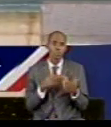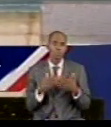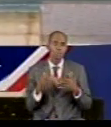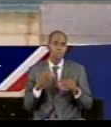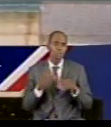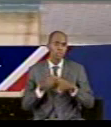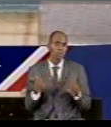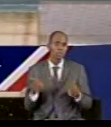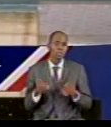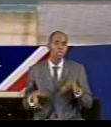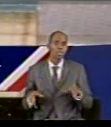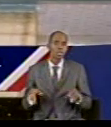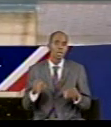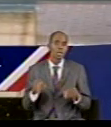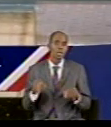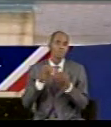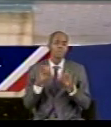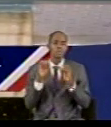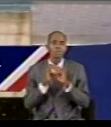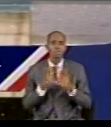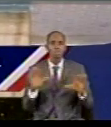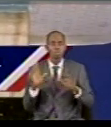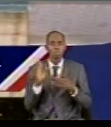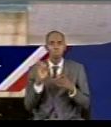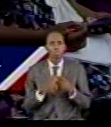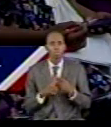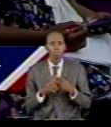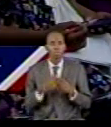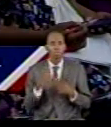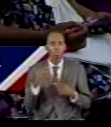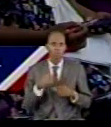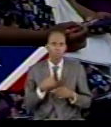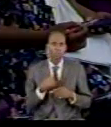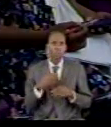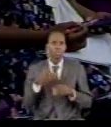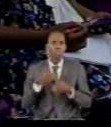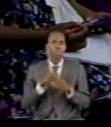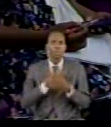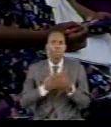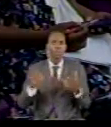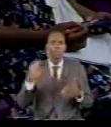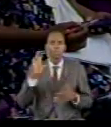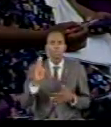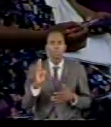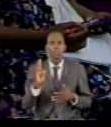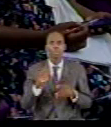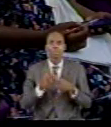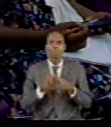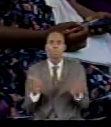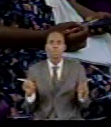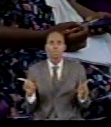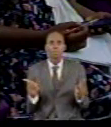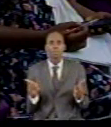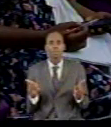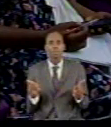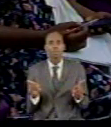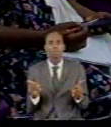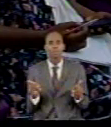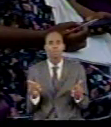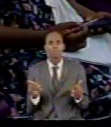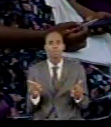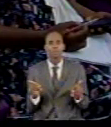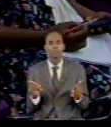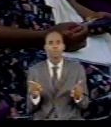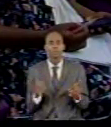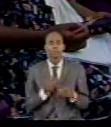added nothing to me. Verse 7. But contrariwise, when